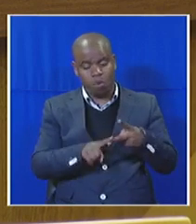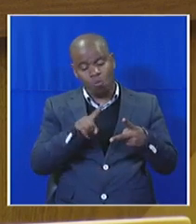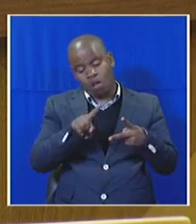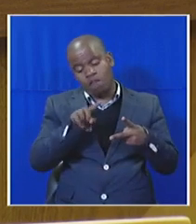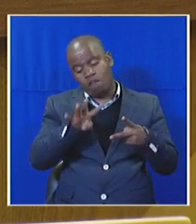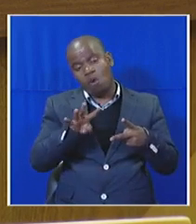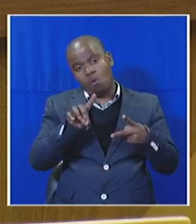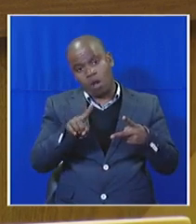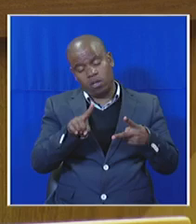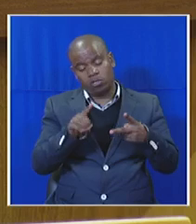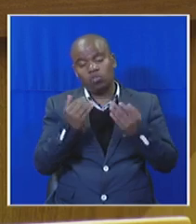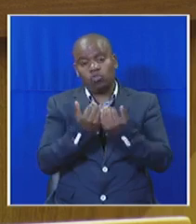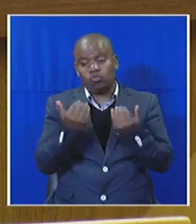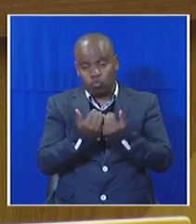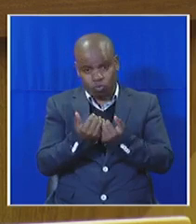141 schools.